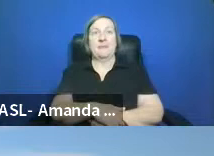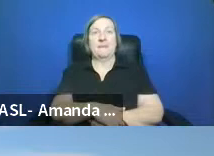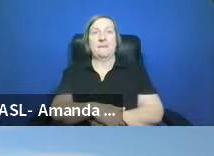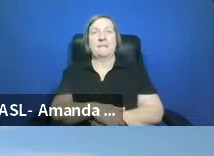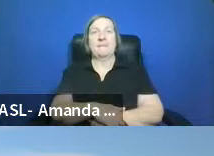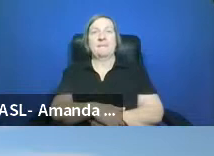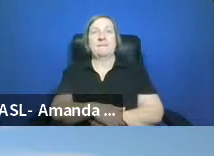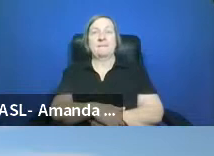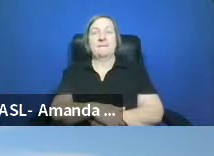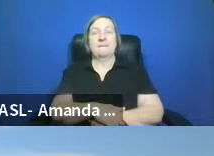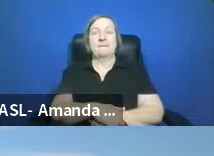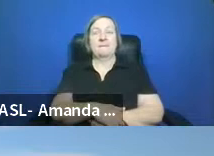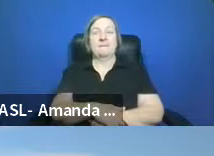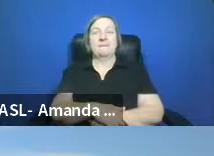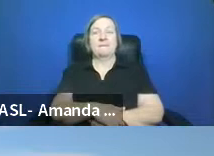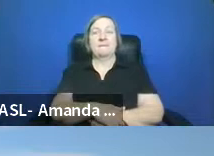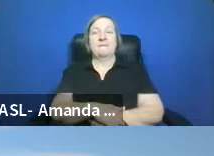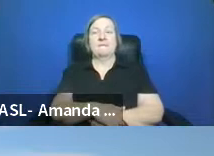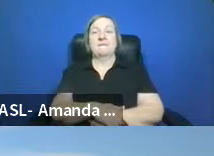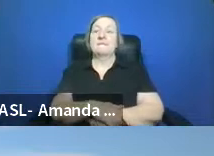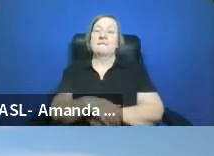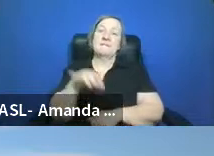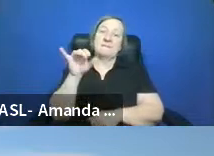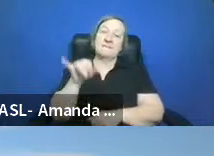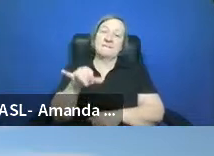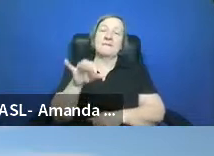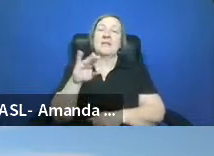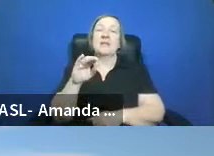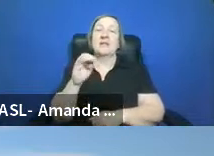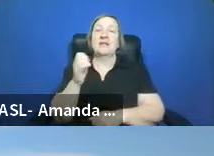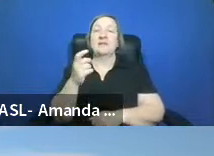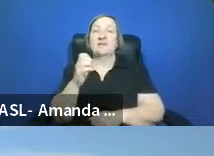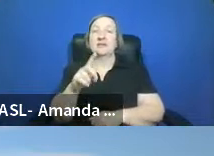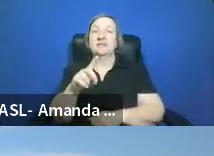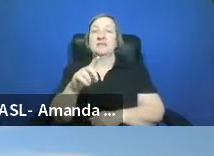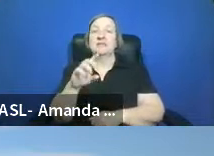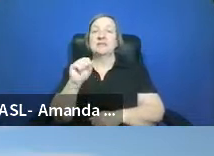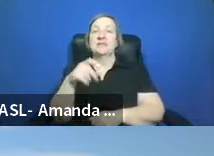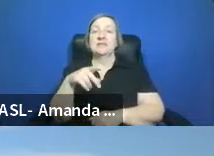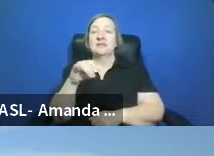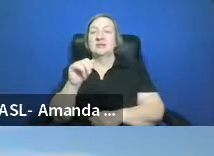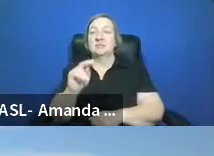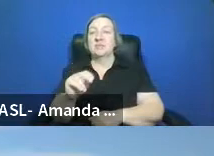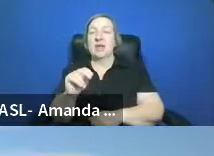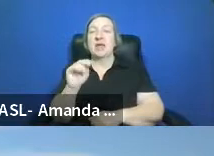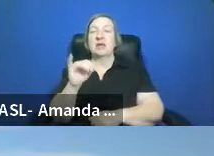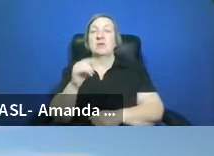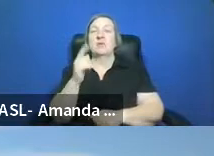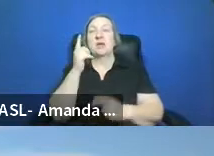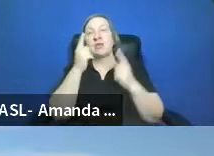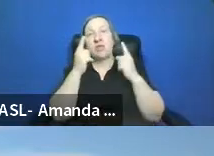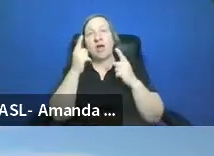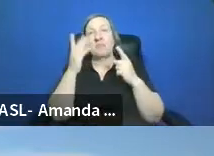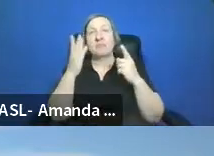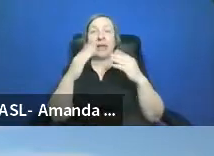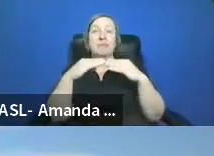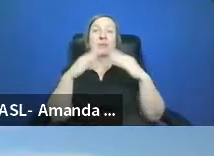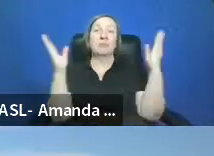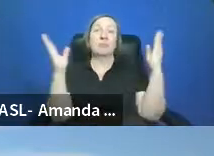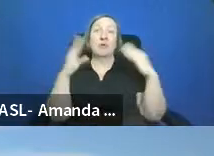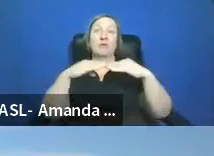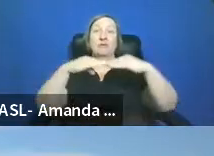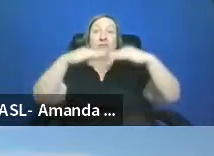Excellent. So this is a fixed span. We we were looking at a movable span. Most of these will be